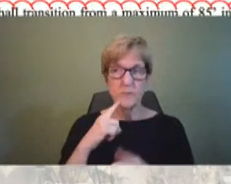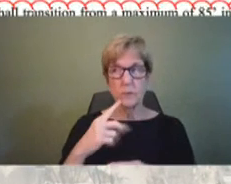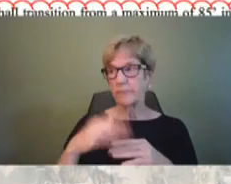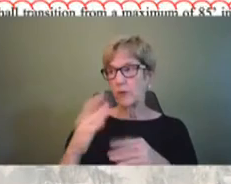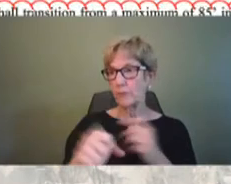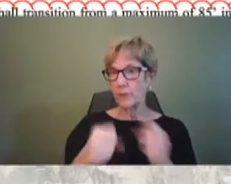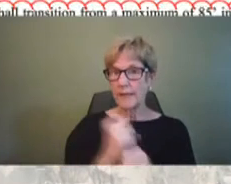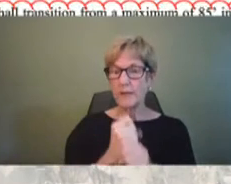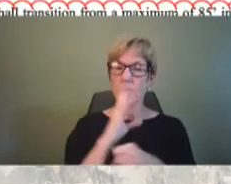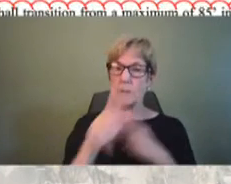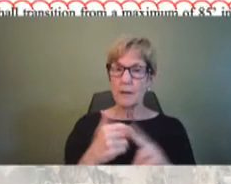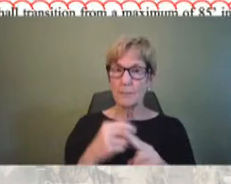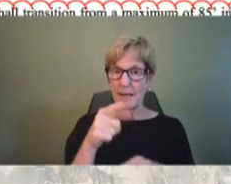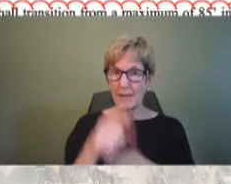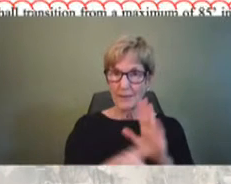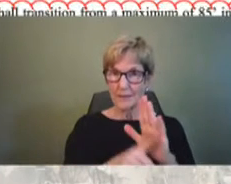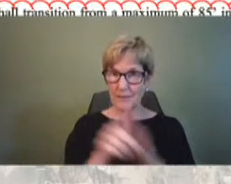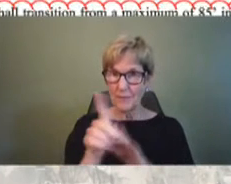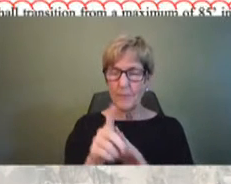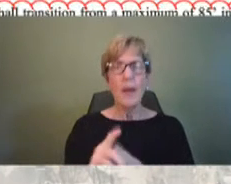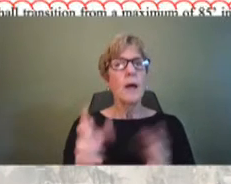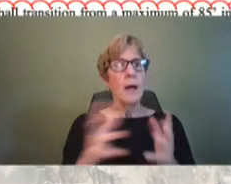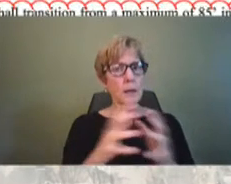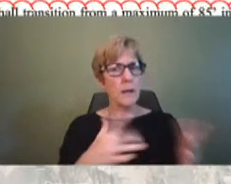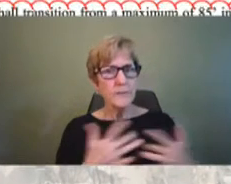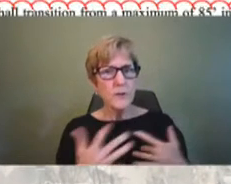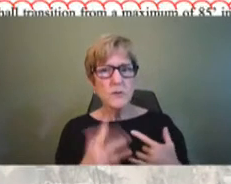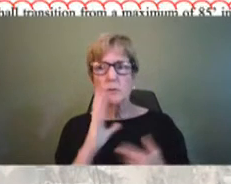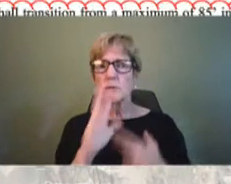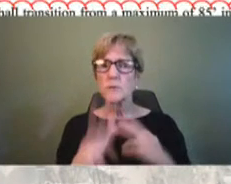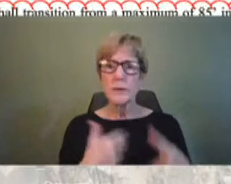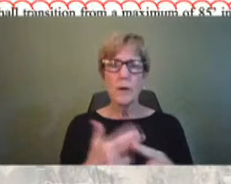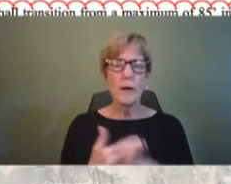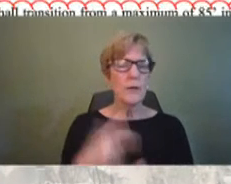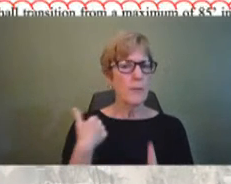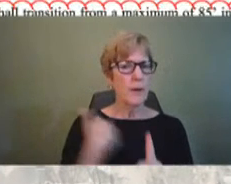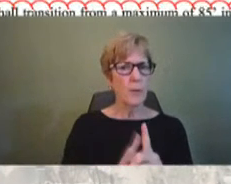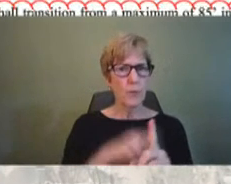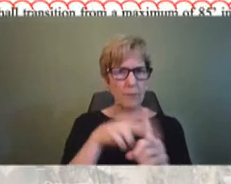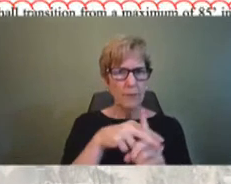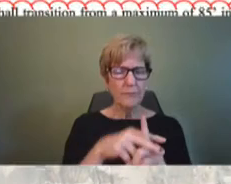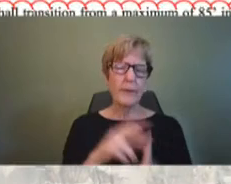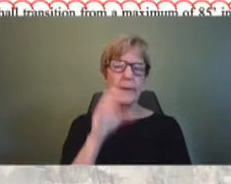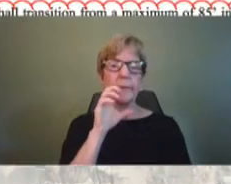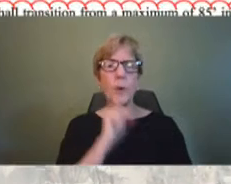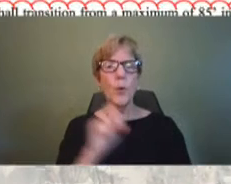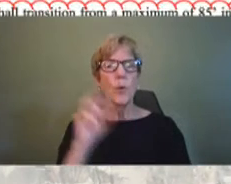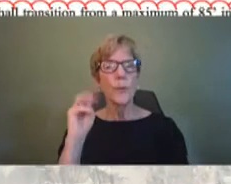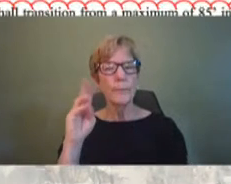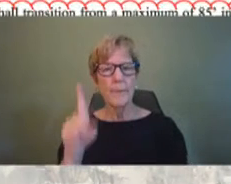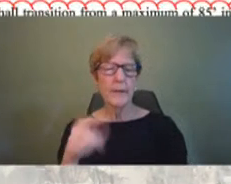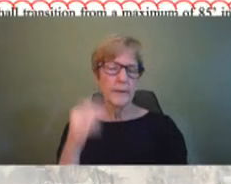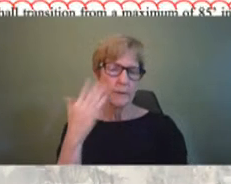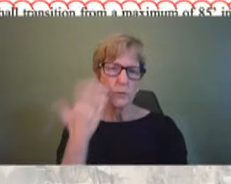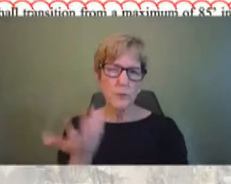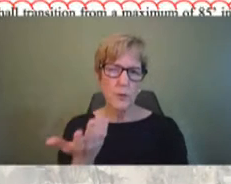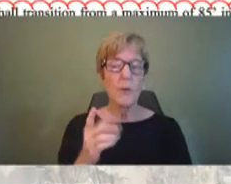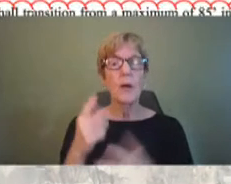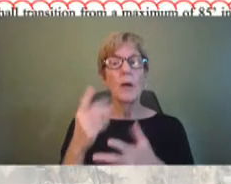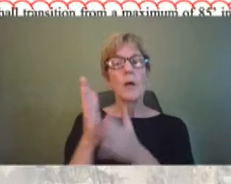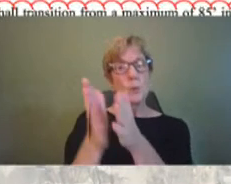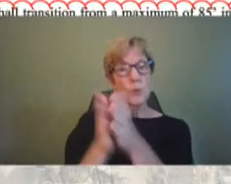about this development there were a lot of concerns you know as we talk about we were filing this under the old mud as you know we had some requests for